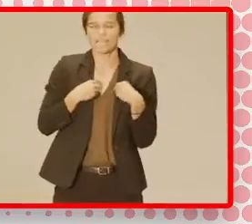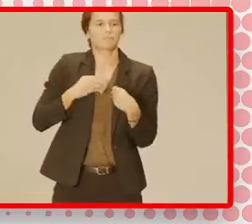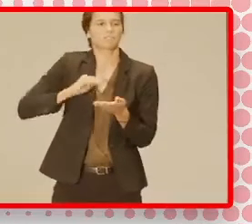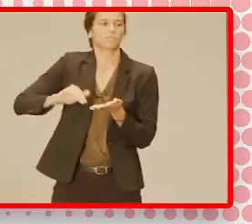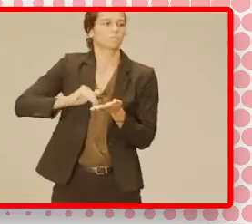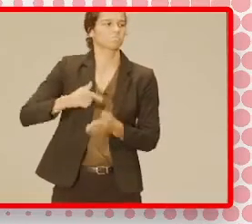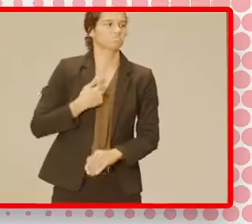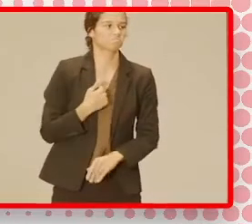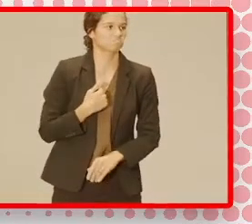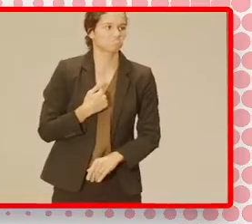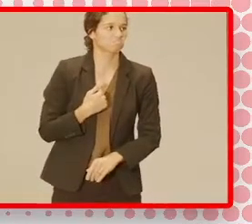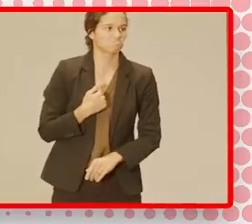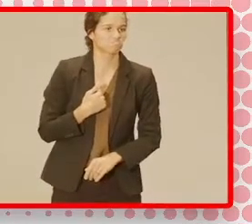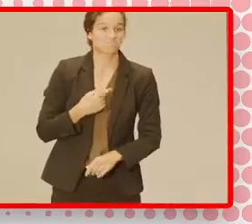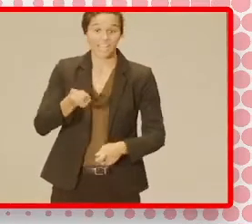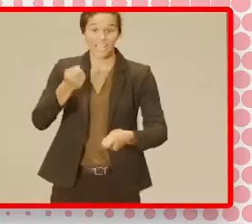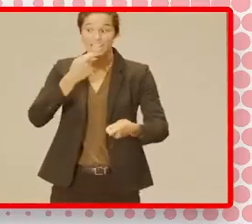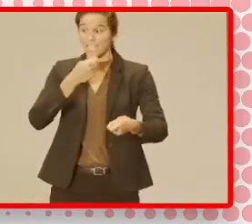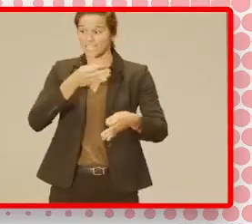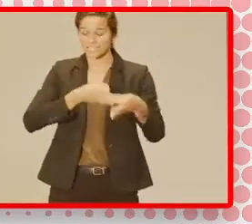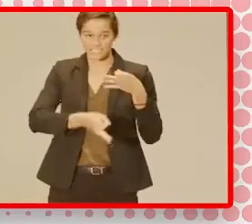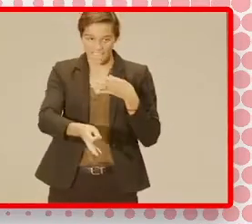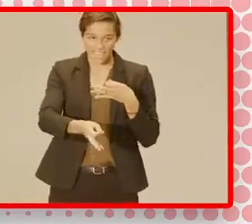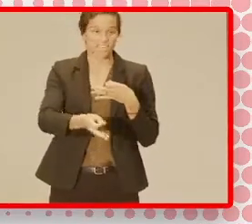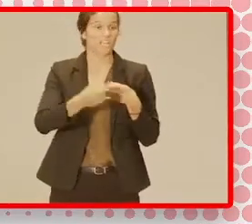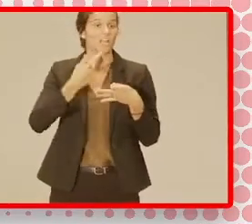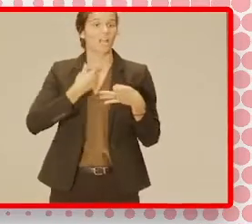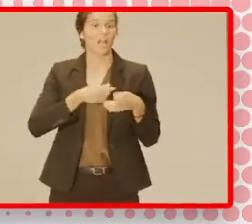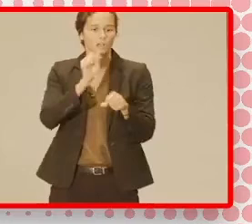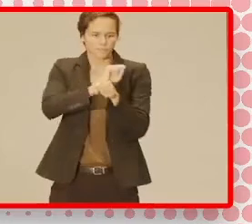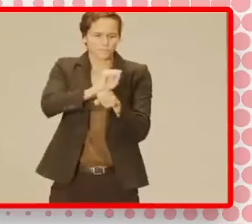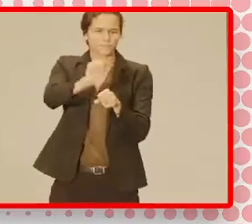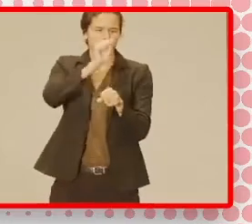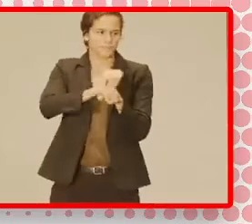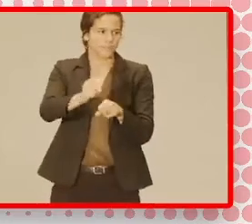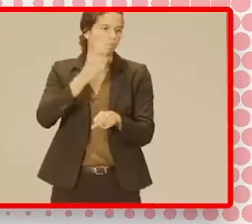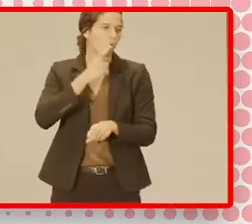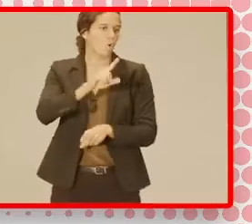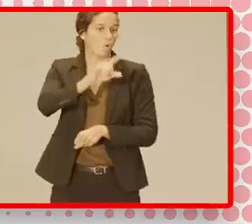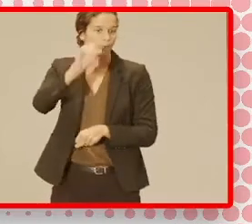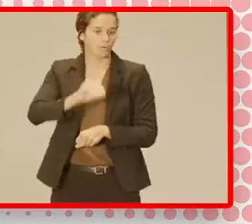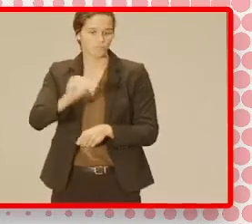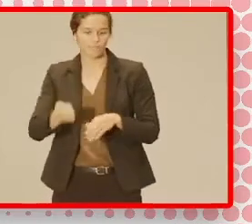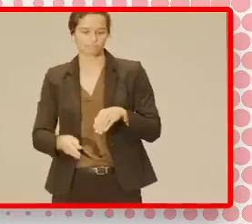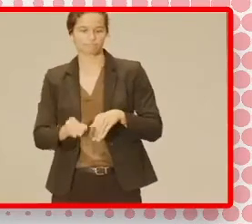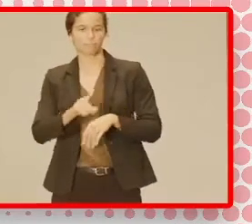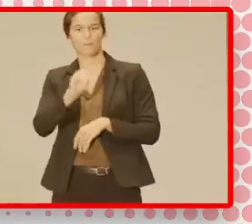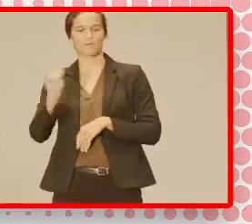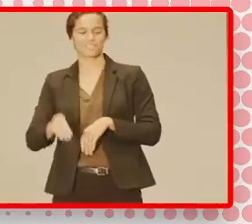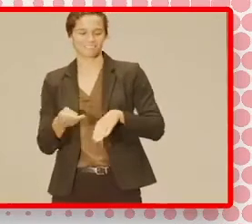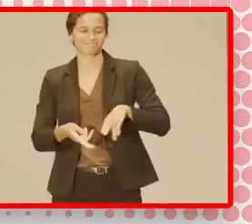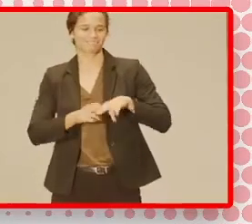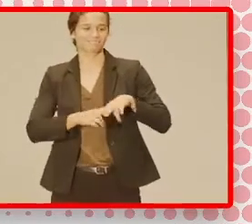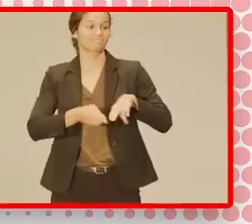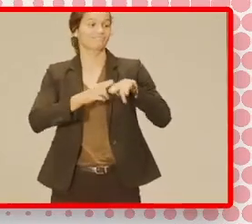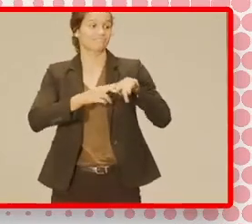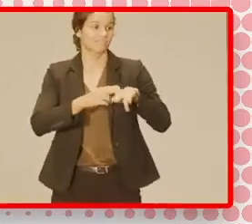Instead, I work hard to get 1% faster each day. My